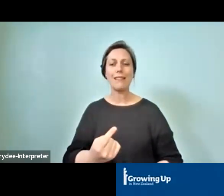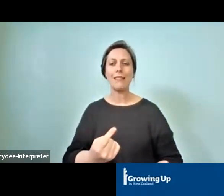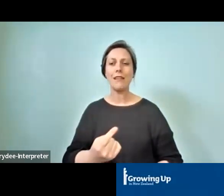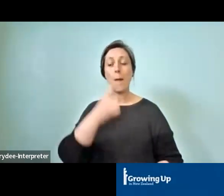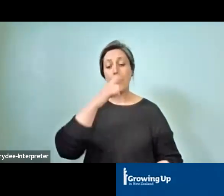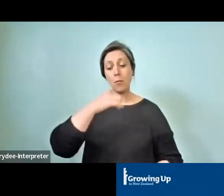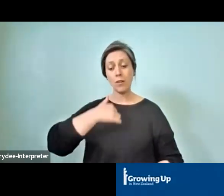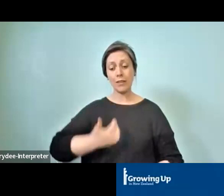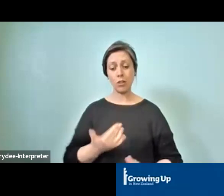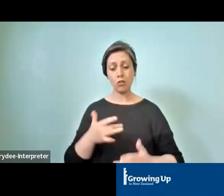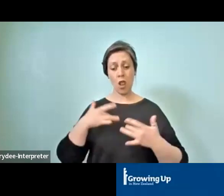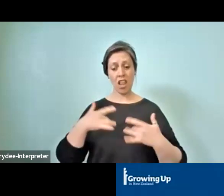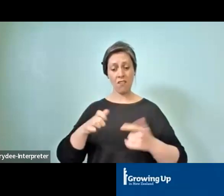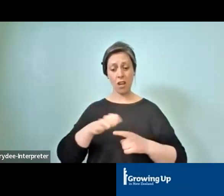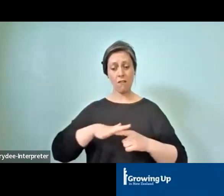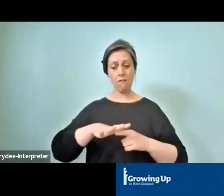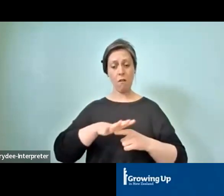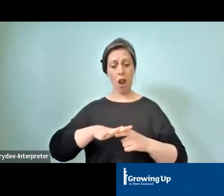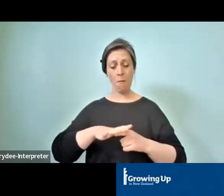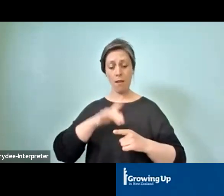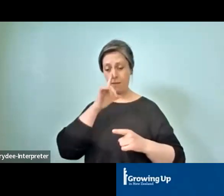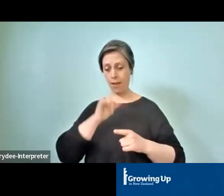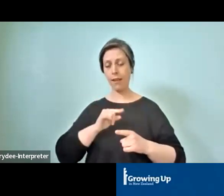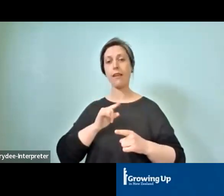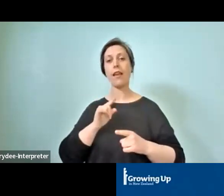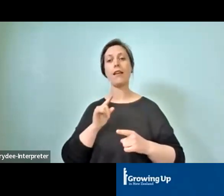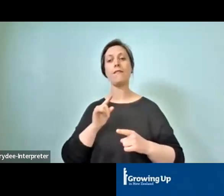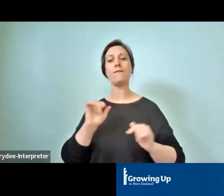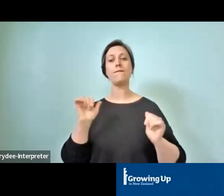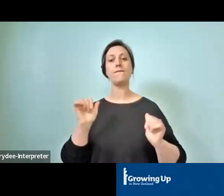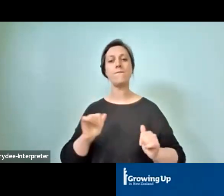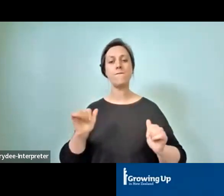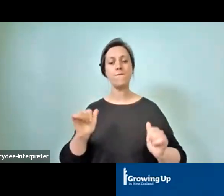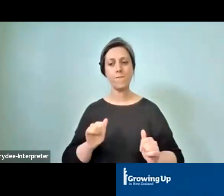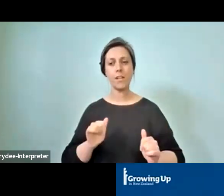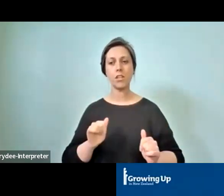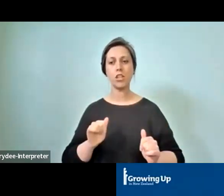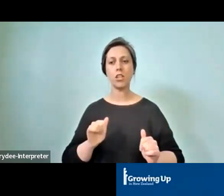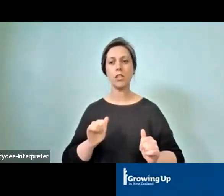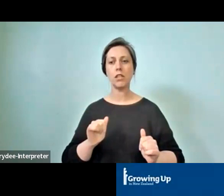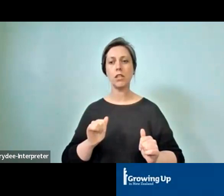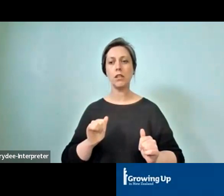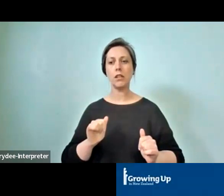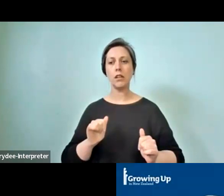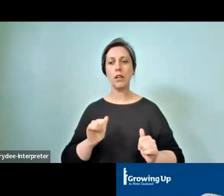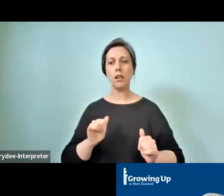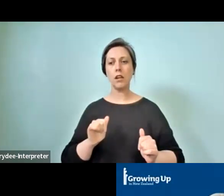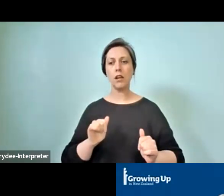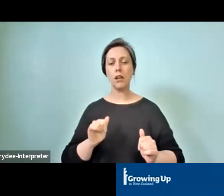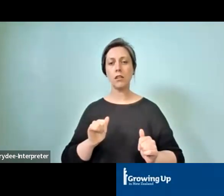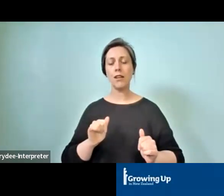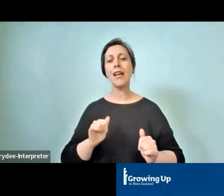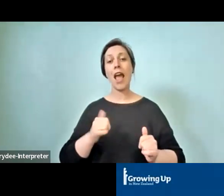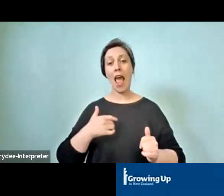the environments in which they are able to express or have the best possible mental well-being. That is their